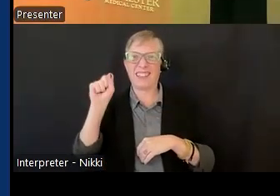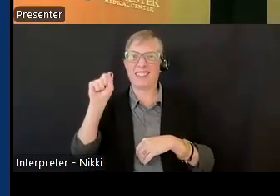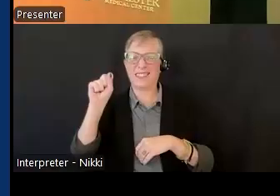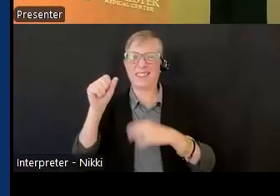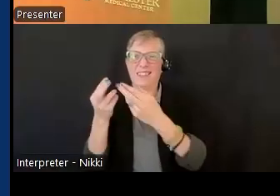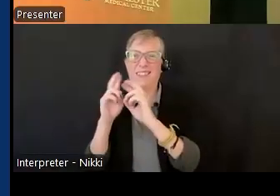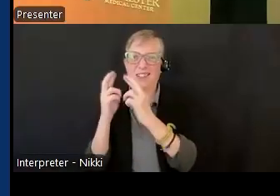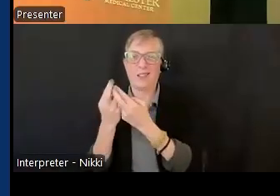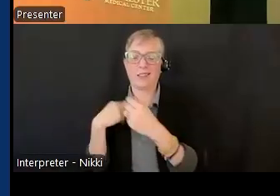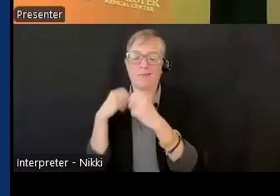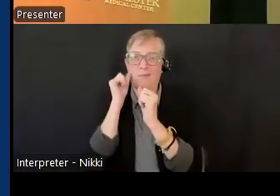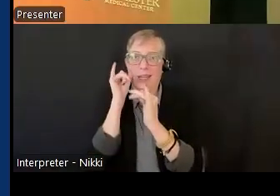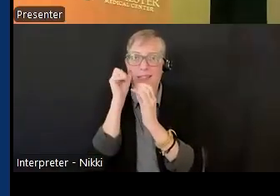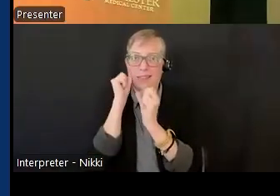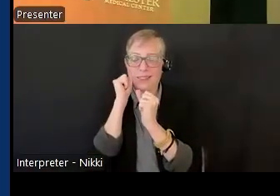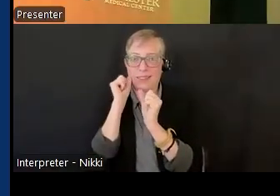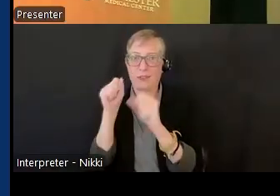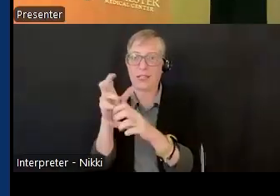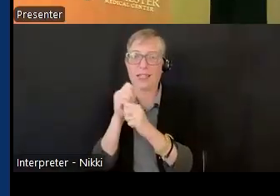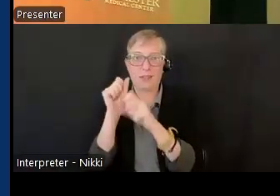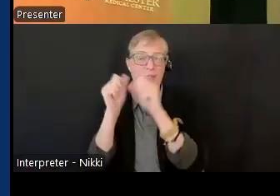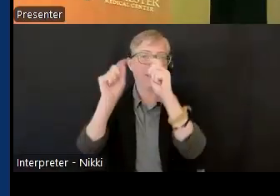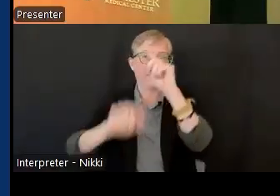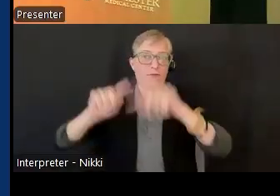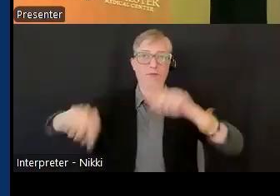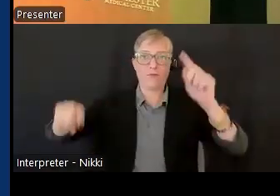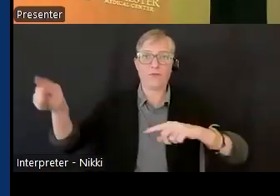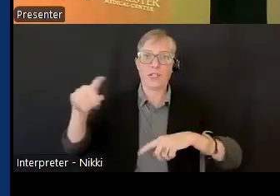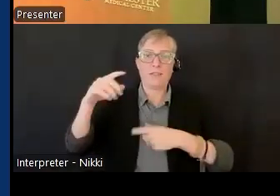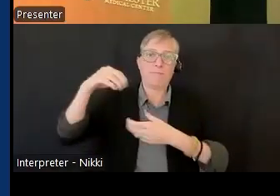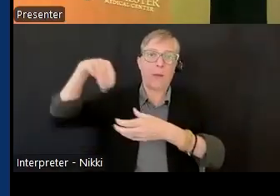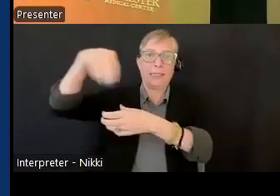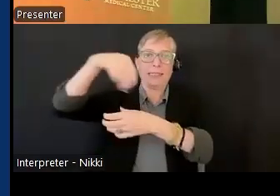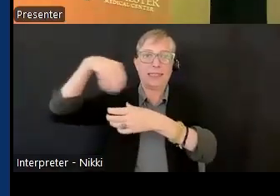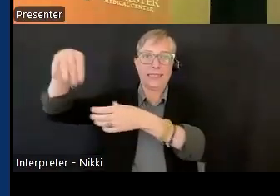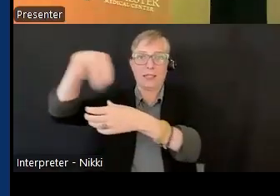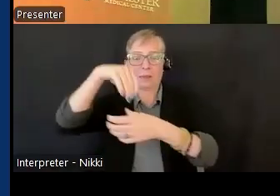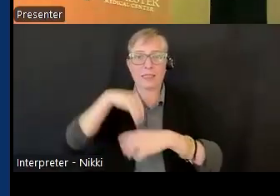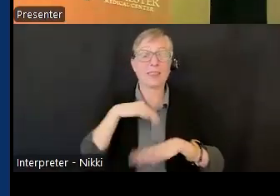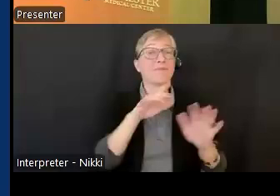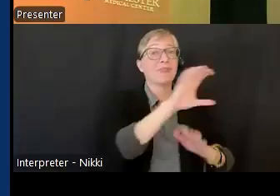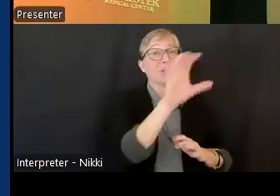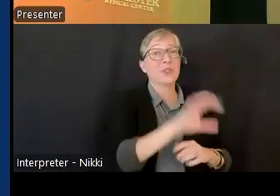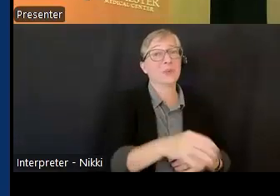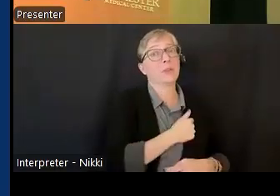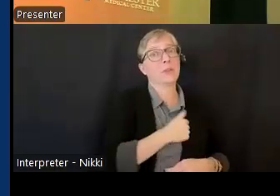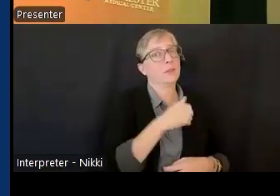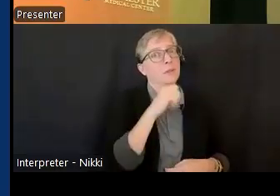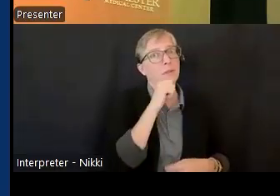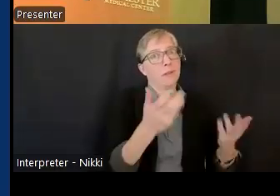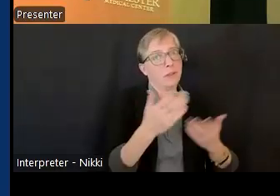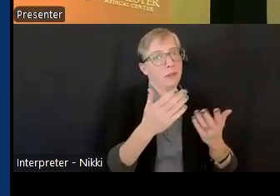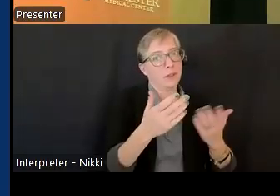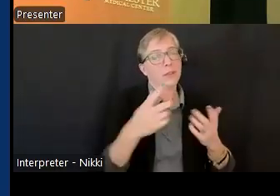are amazing and you can get them with all kinds of toppings. For those of you on Zoom, I'm really sorry you're not here because it smells amazing. And